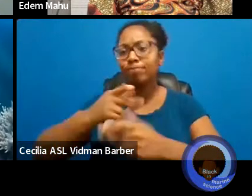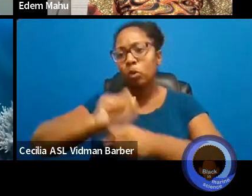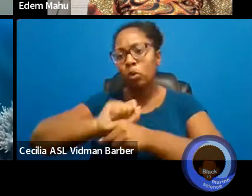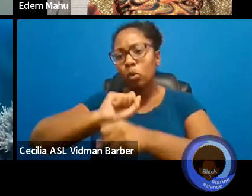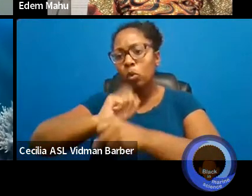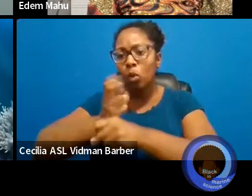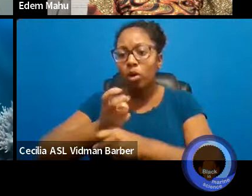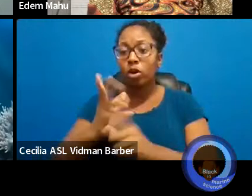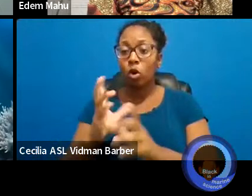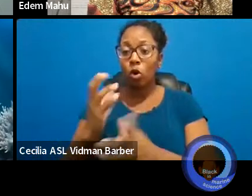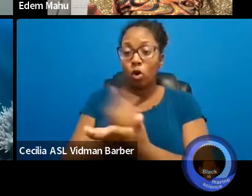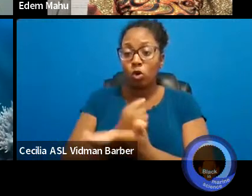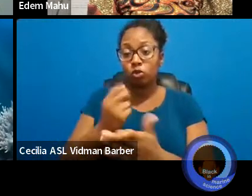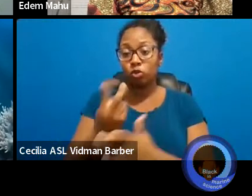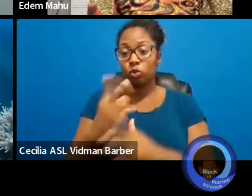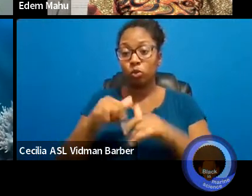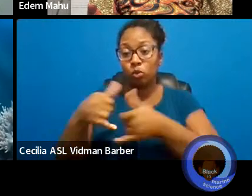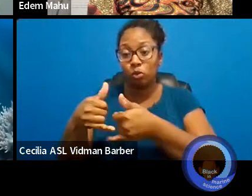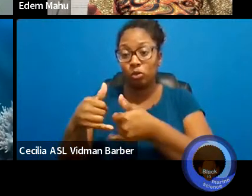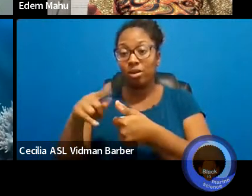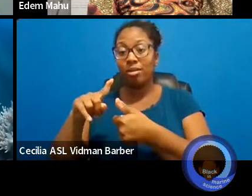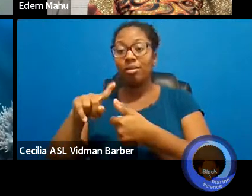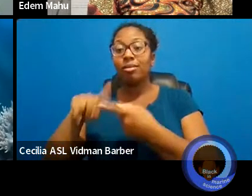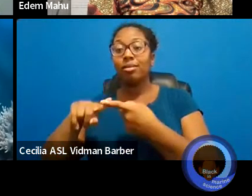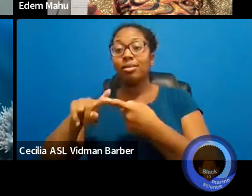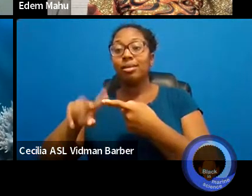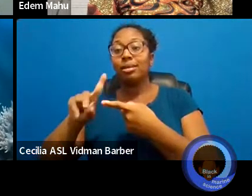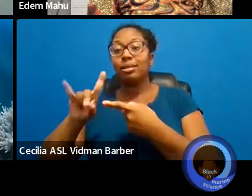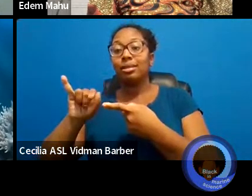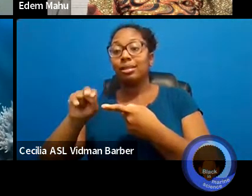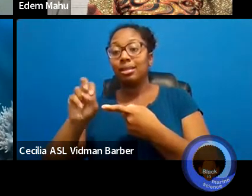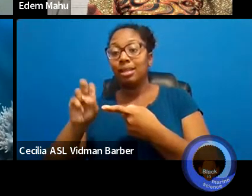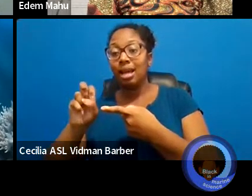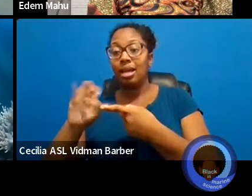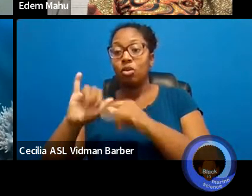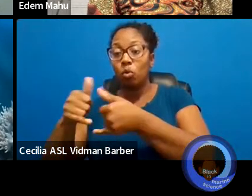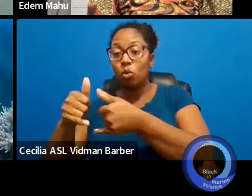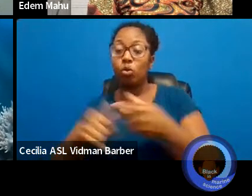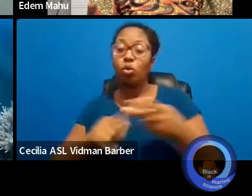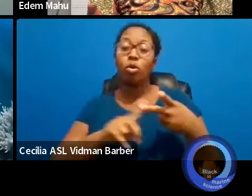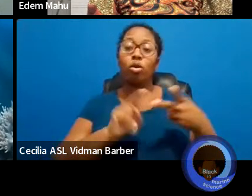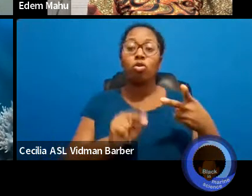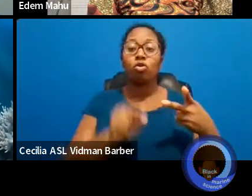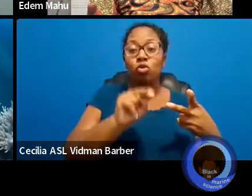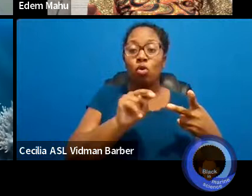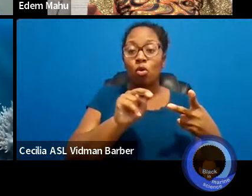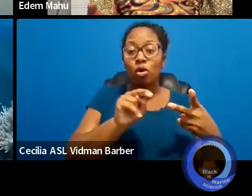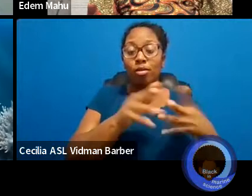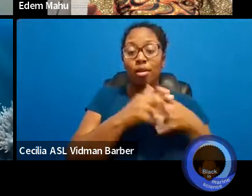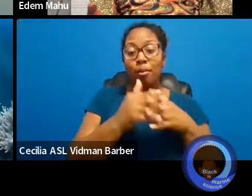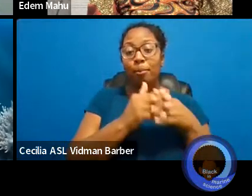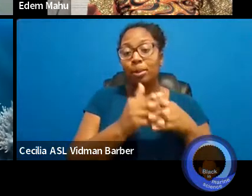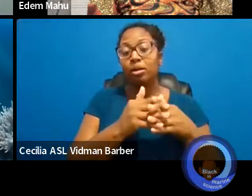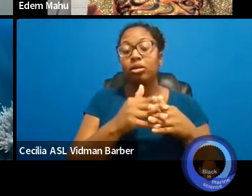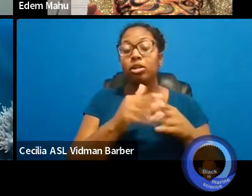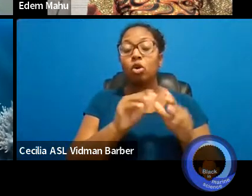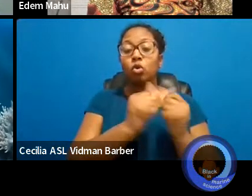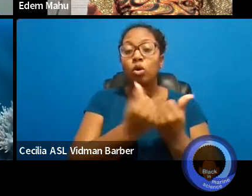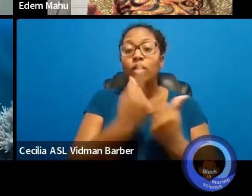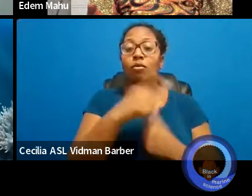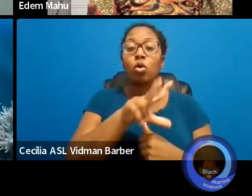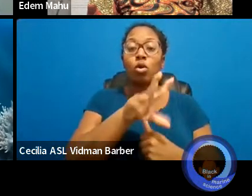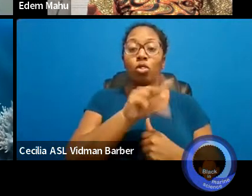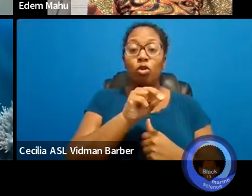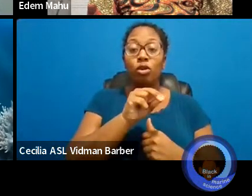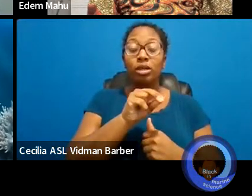2 awards, the Diana Award and the North American Association for Environmental Education 30 Under 30